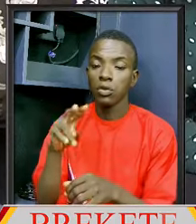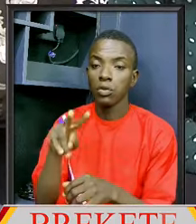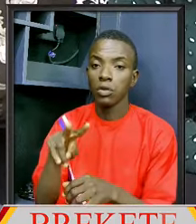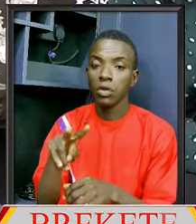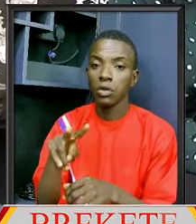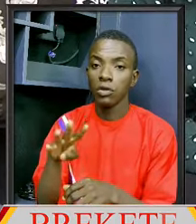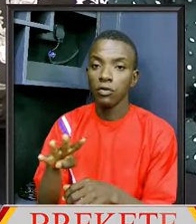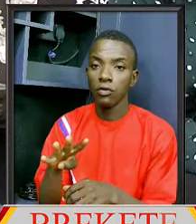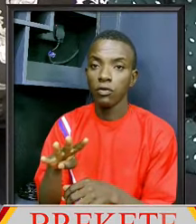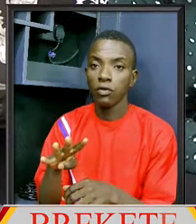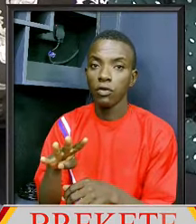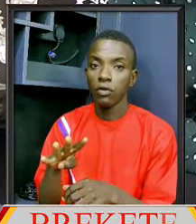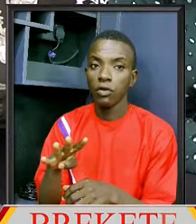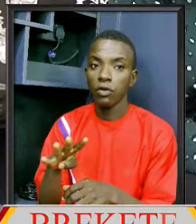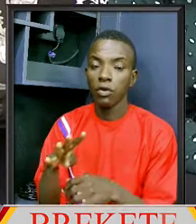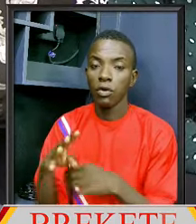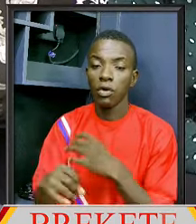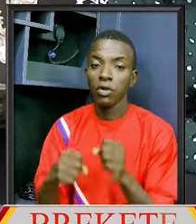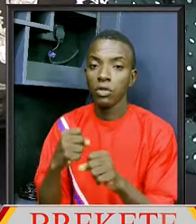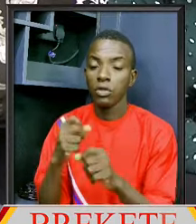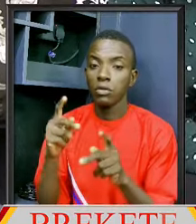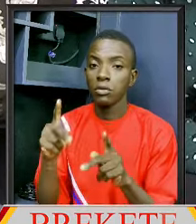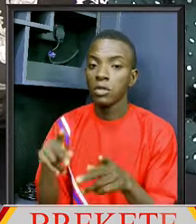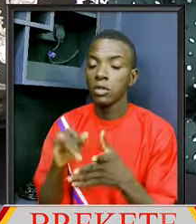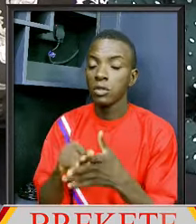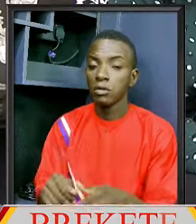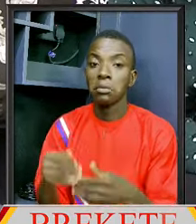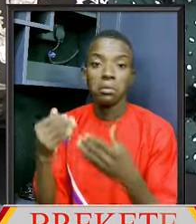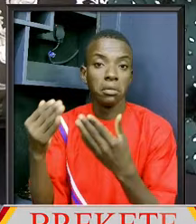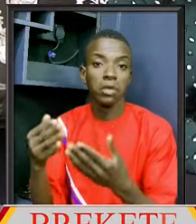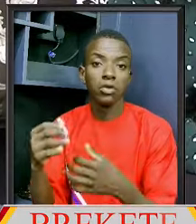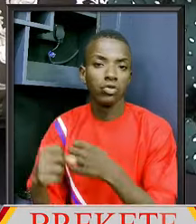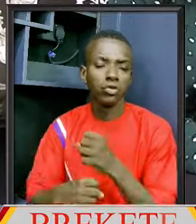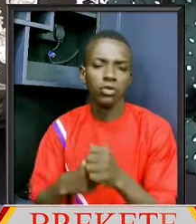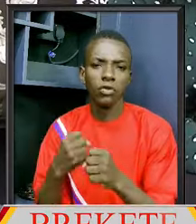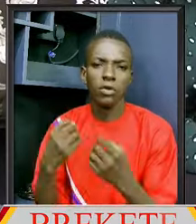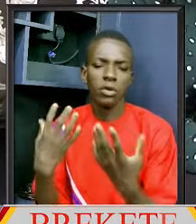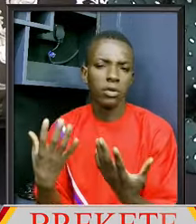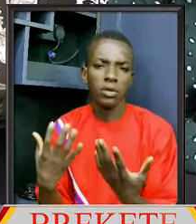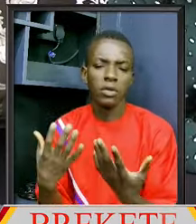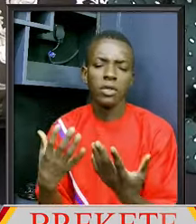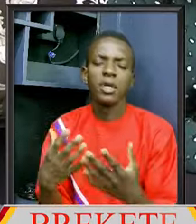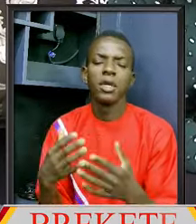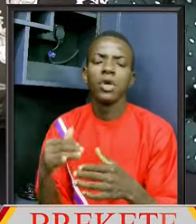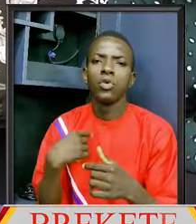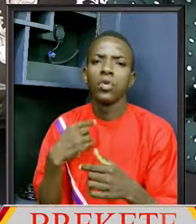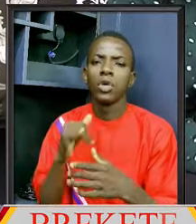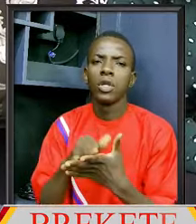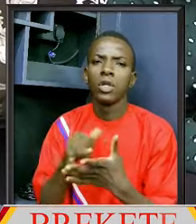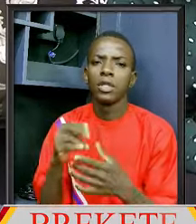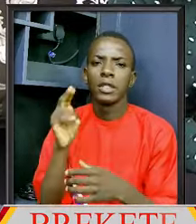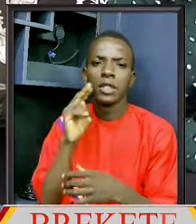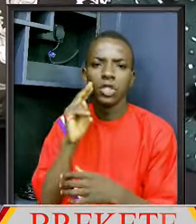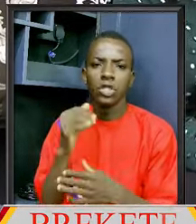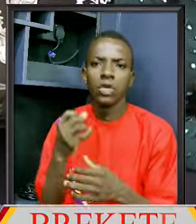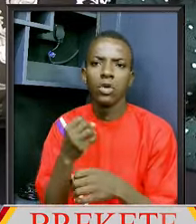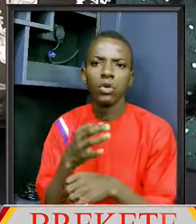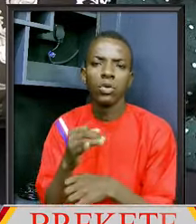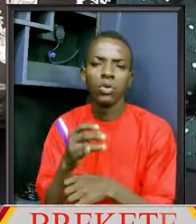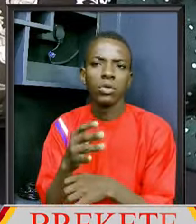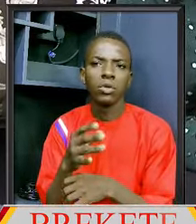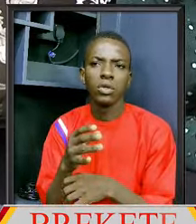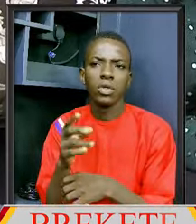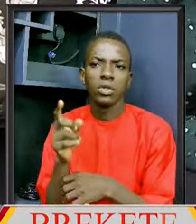24 hours. Now who they suffer? Not be the person where go there. So we be Nigerians. We they encourage